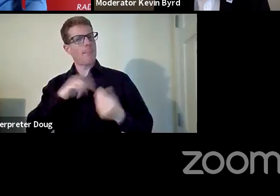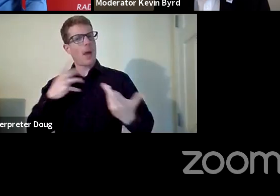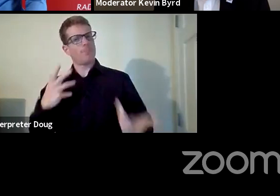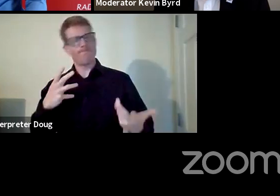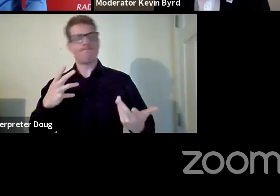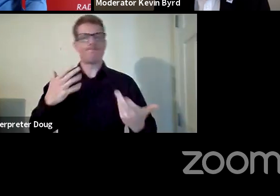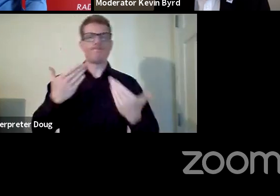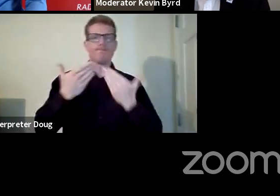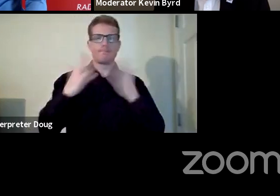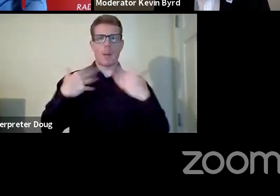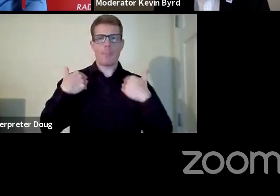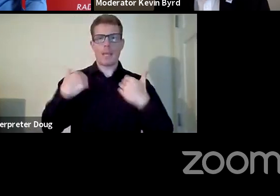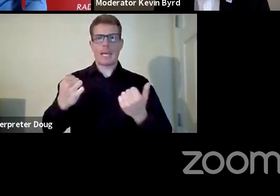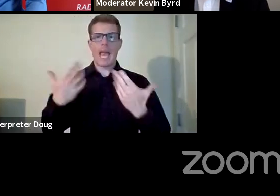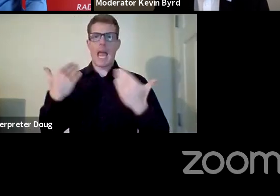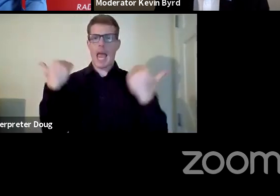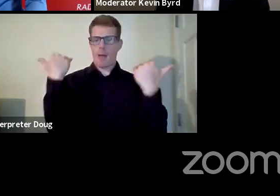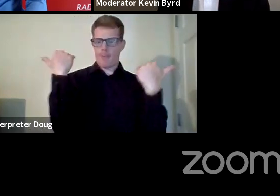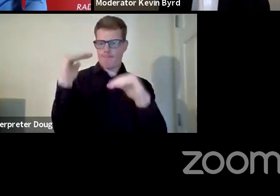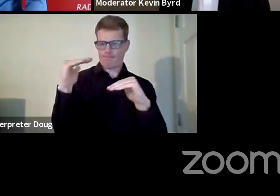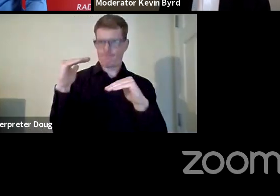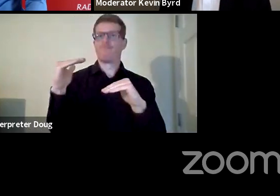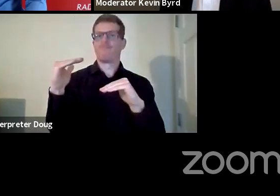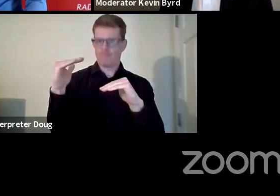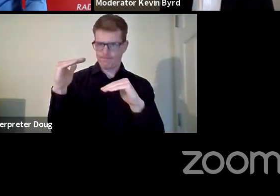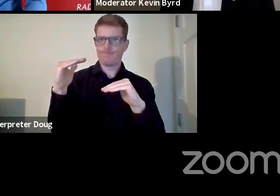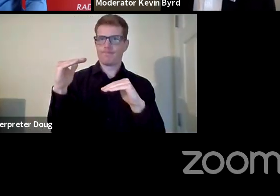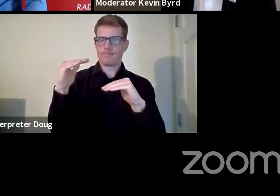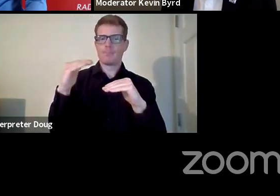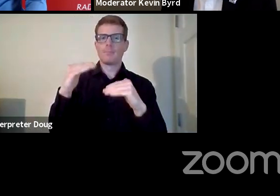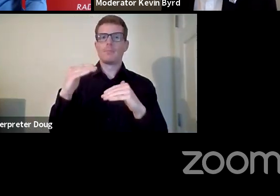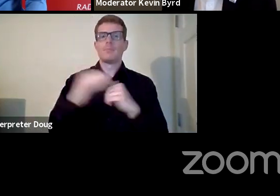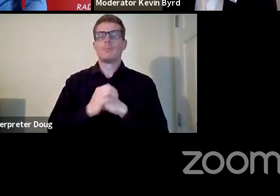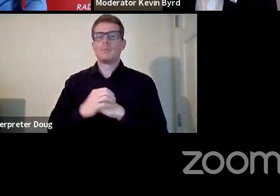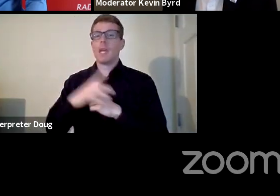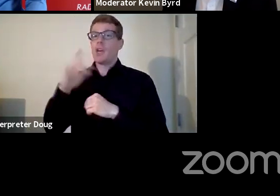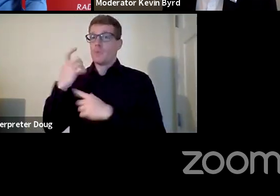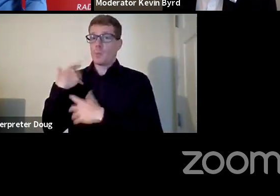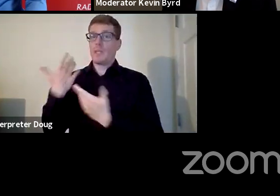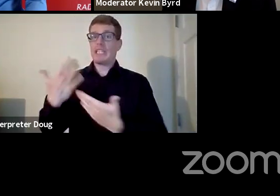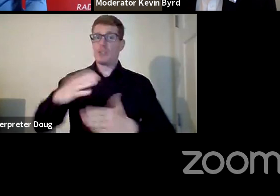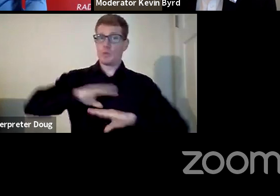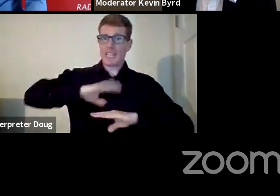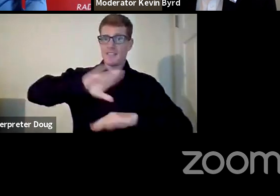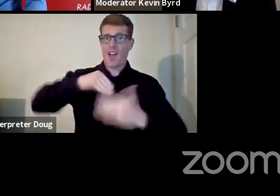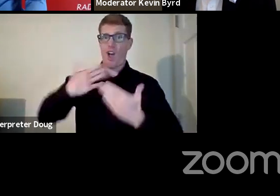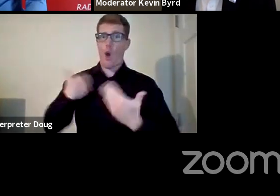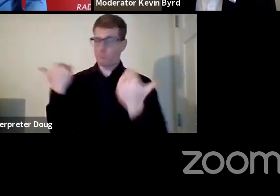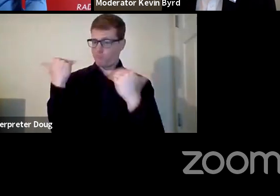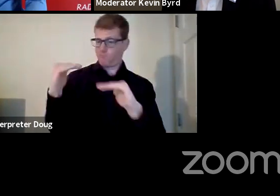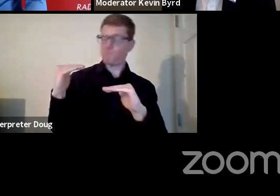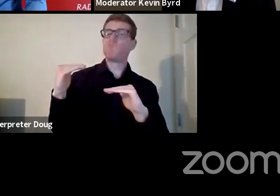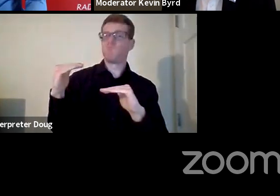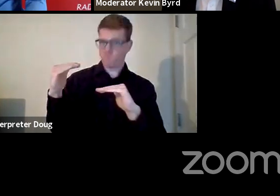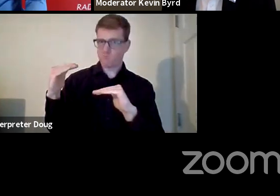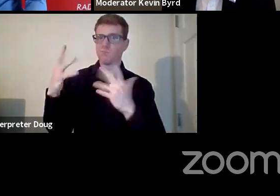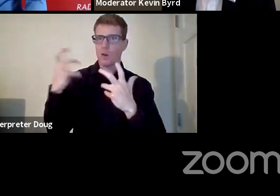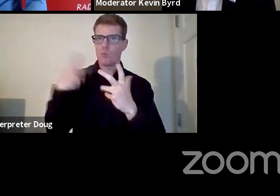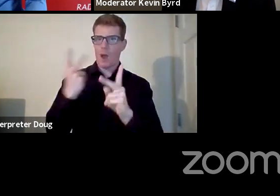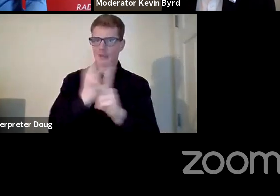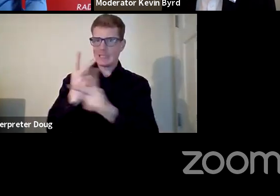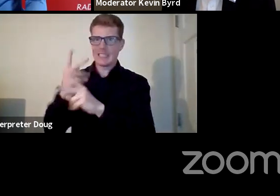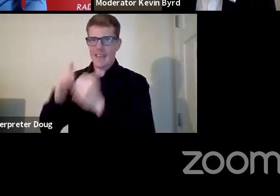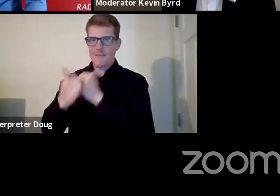those constraints, it means that about a third of the typical student's experience will be in person. The rest of it will be some form